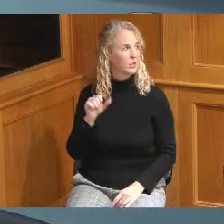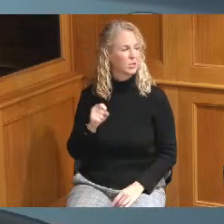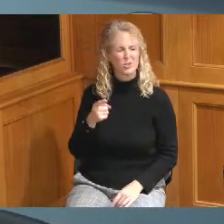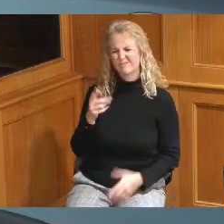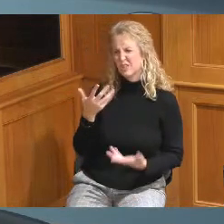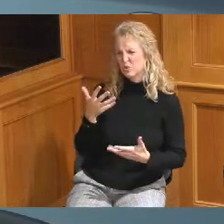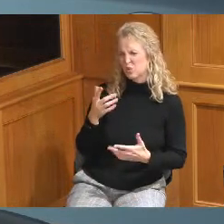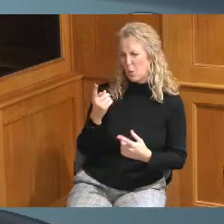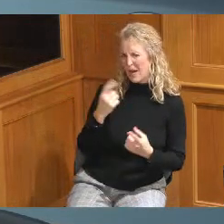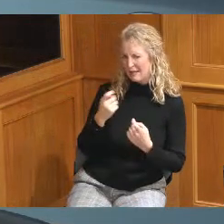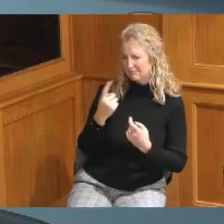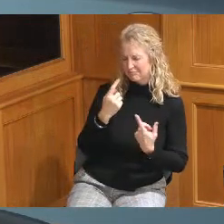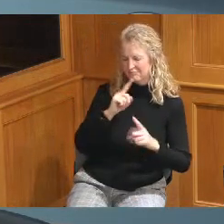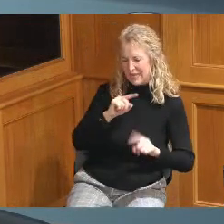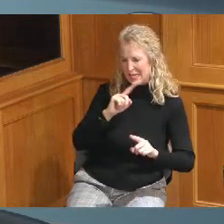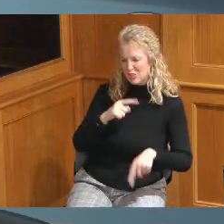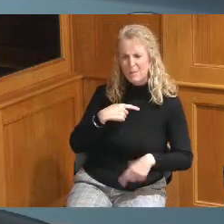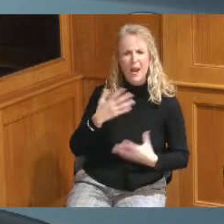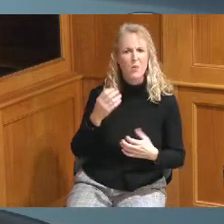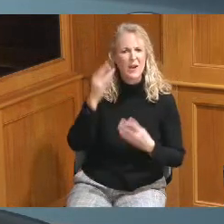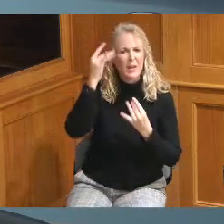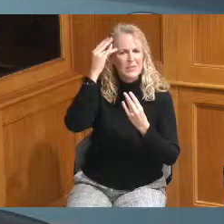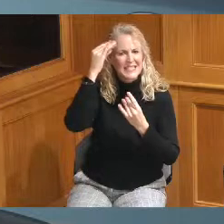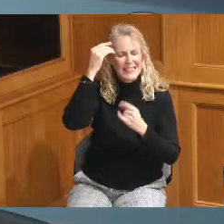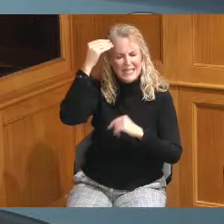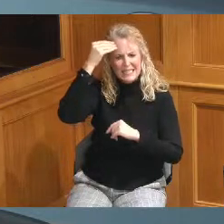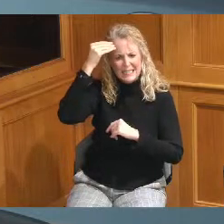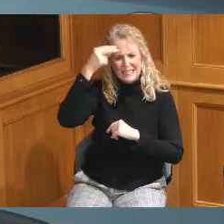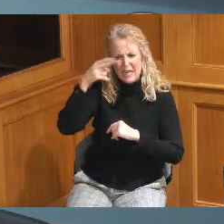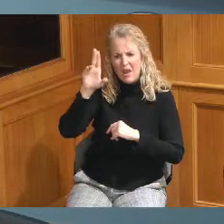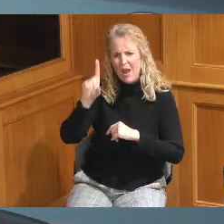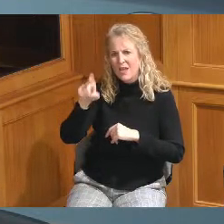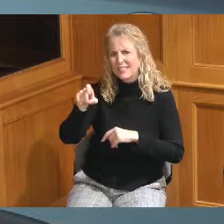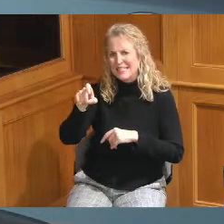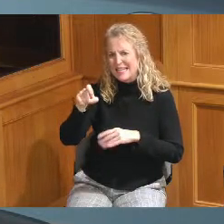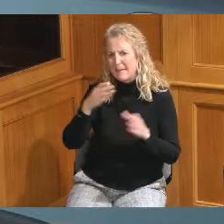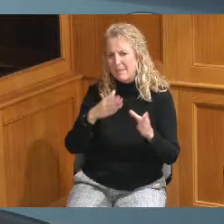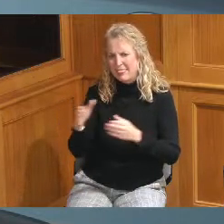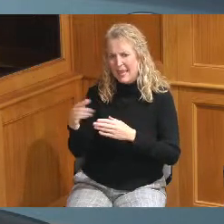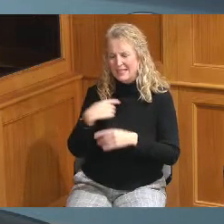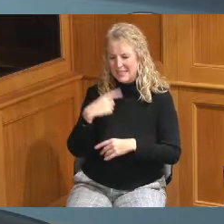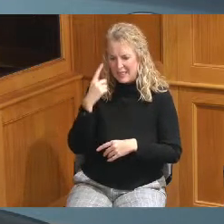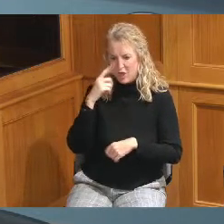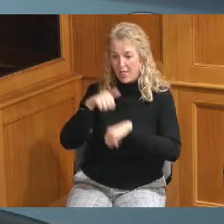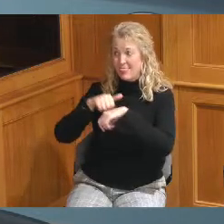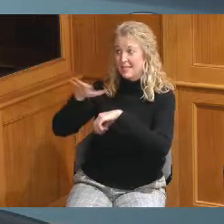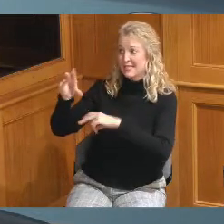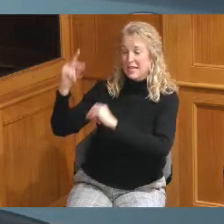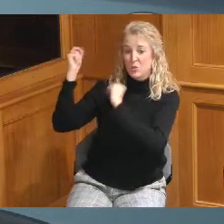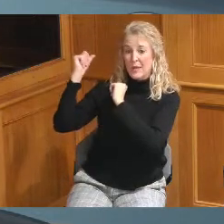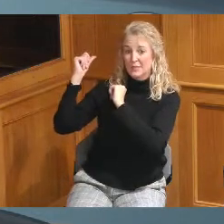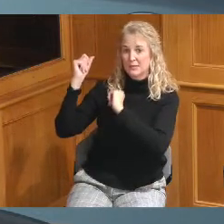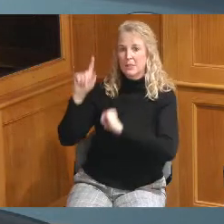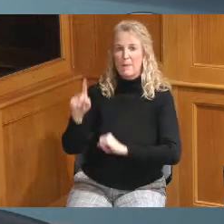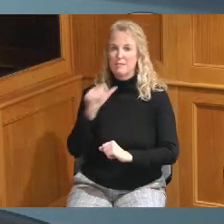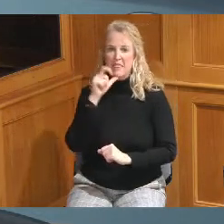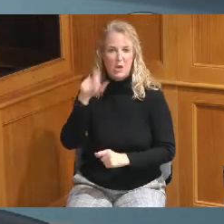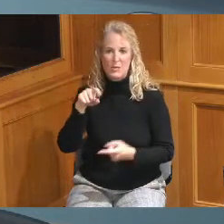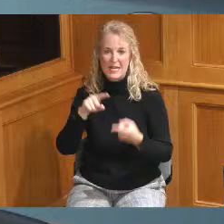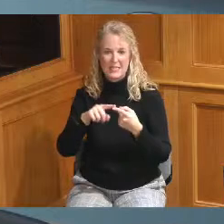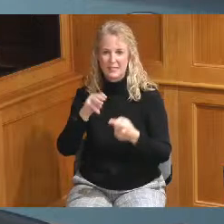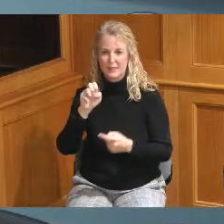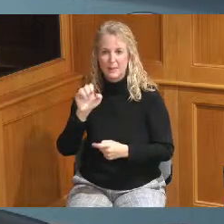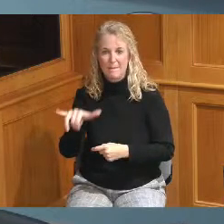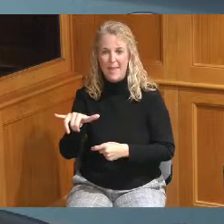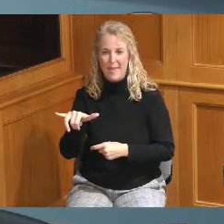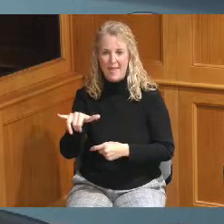of answered it. I was asking, thinking, when does HUD need the plan? Because I was saying, let's get it in quick, but they don't need it until